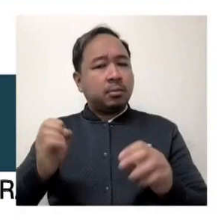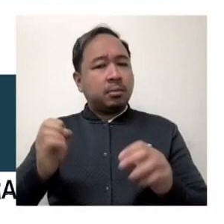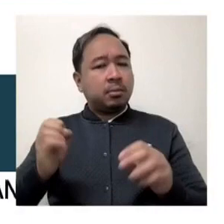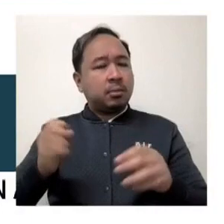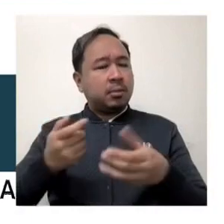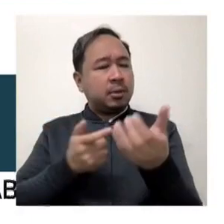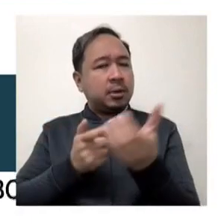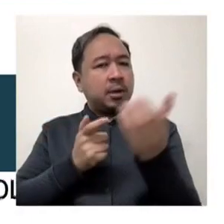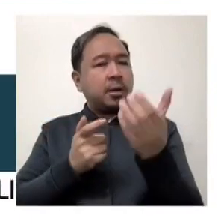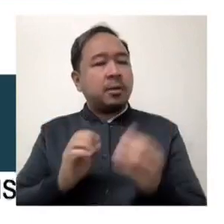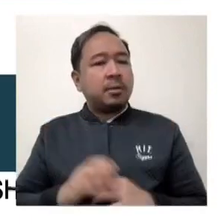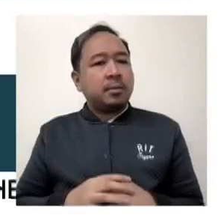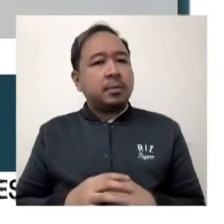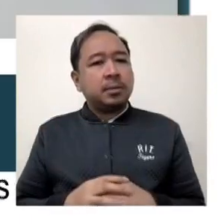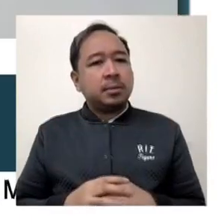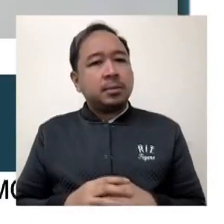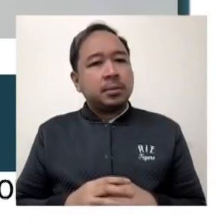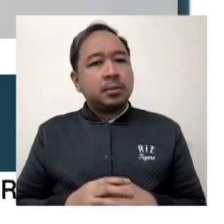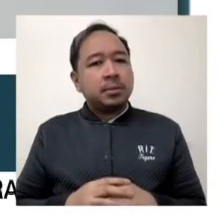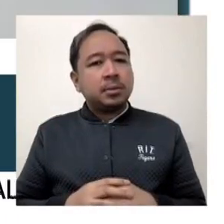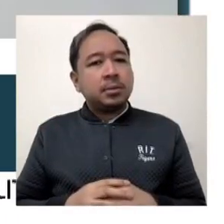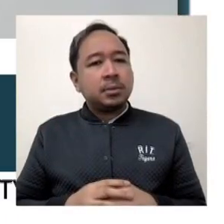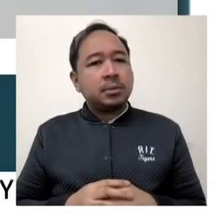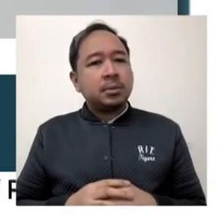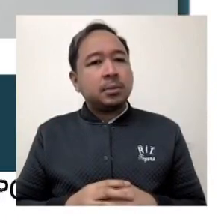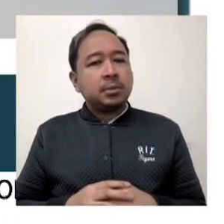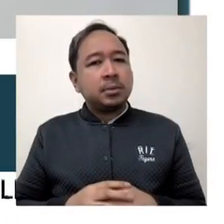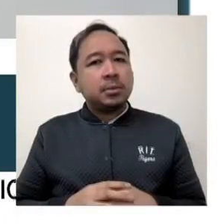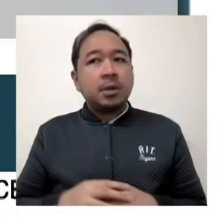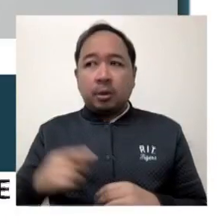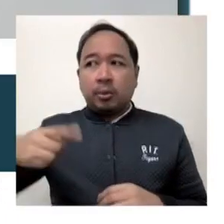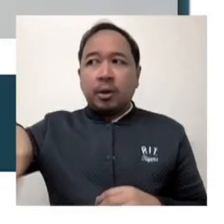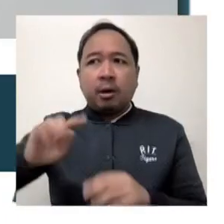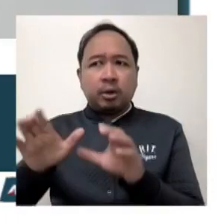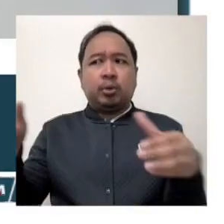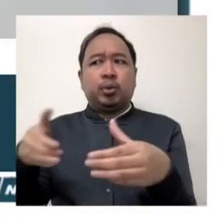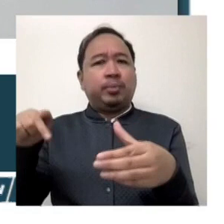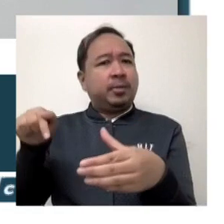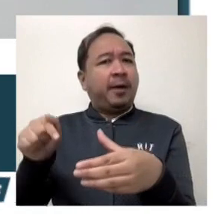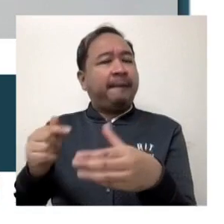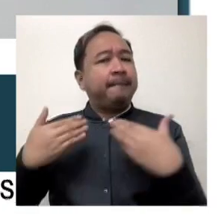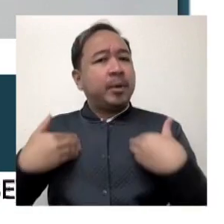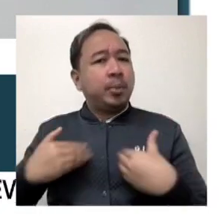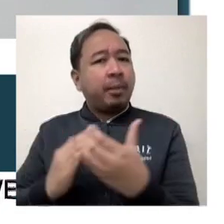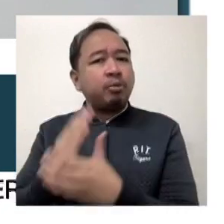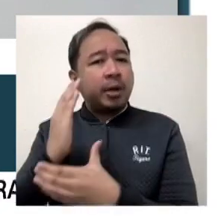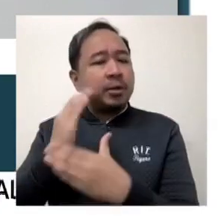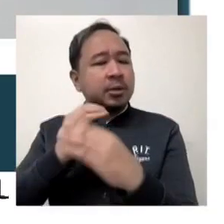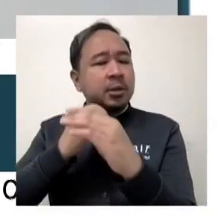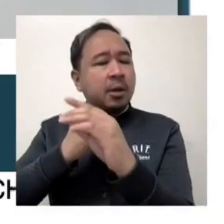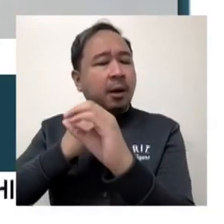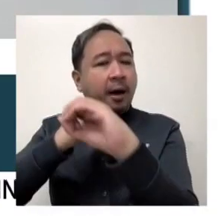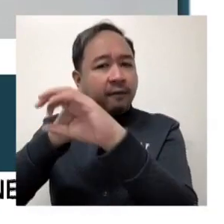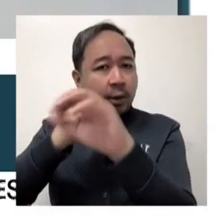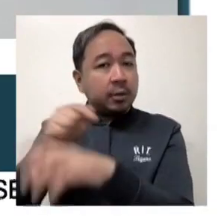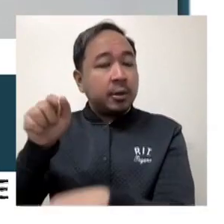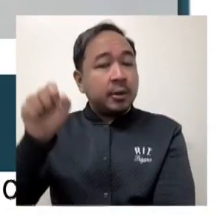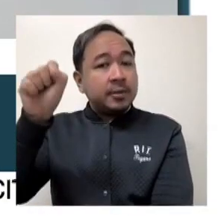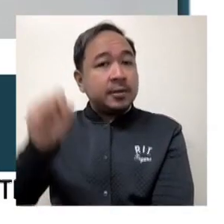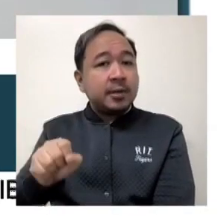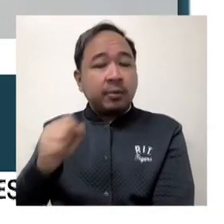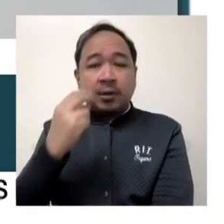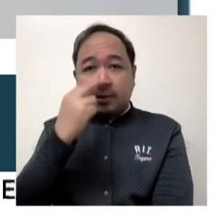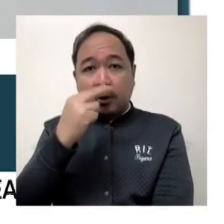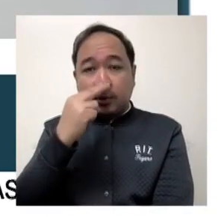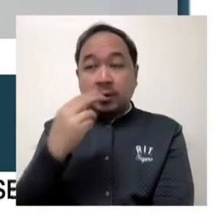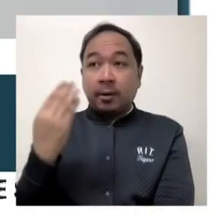Sinabi kasi ng aming mga kasama doon sa Human Rights Advocates or Defenders sa South Negros yung September 21